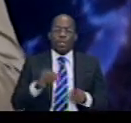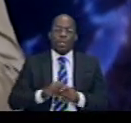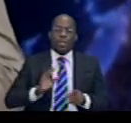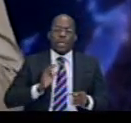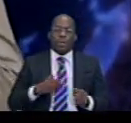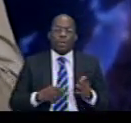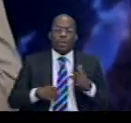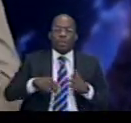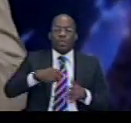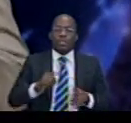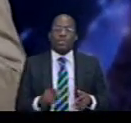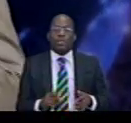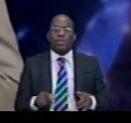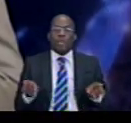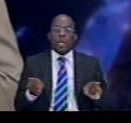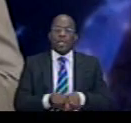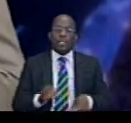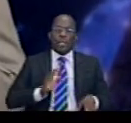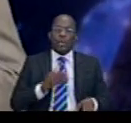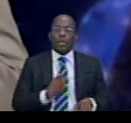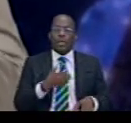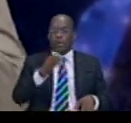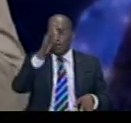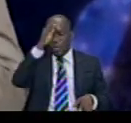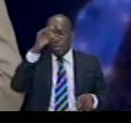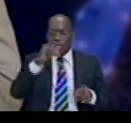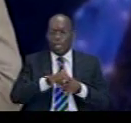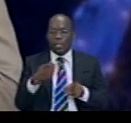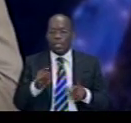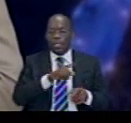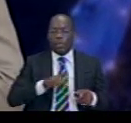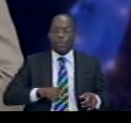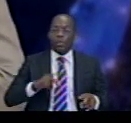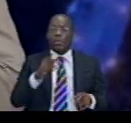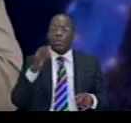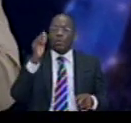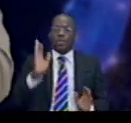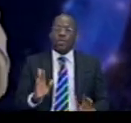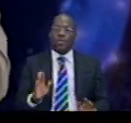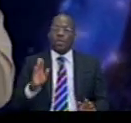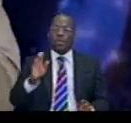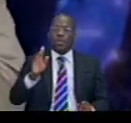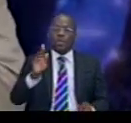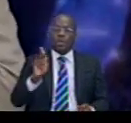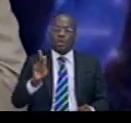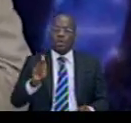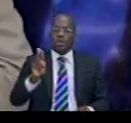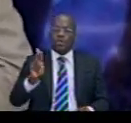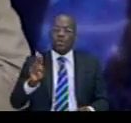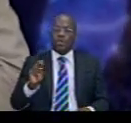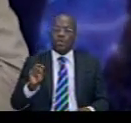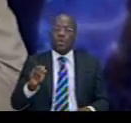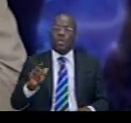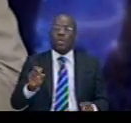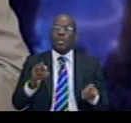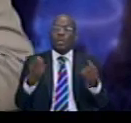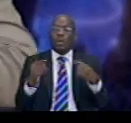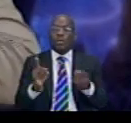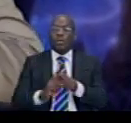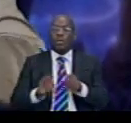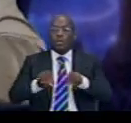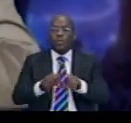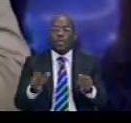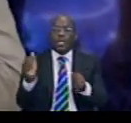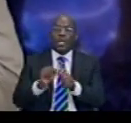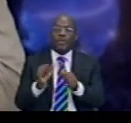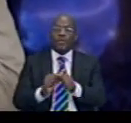Pastor Dr. William Kumuyi, comes up with the power of the Lord to break every yoke, to loose every band, and